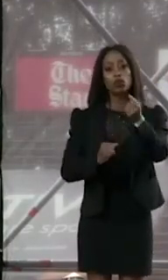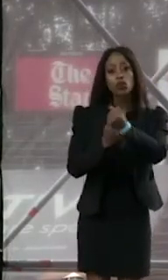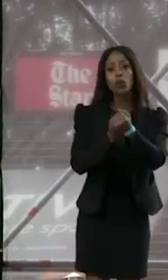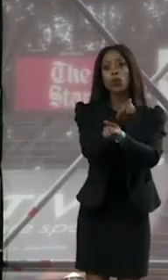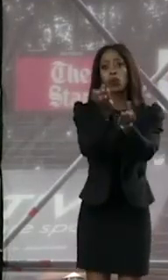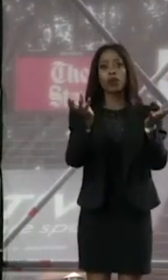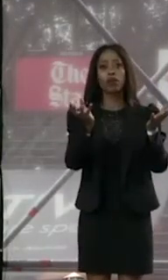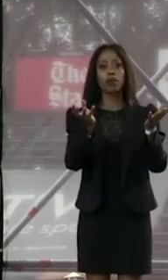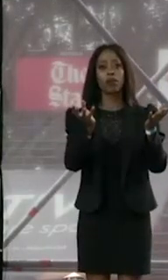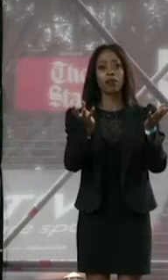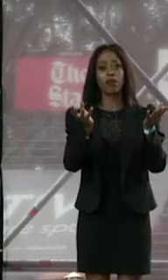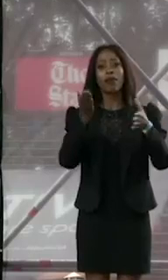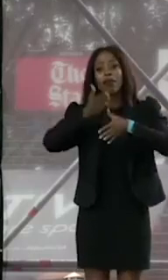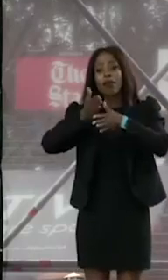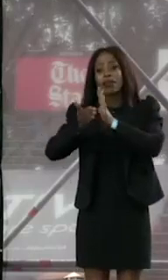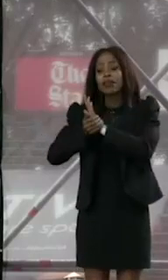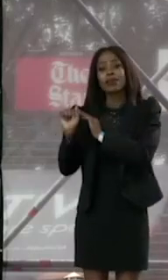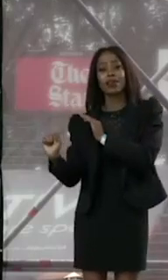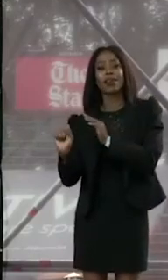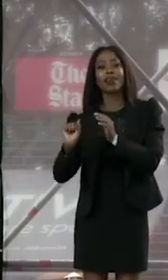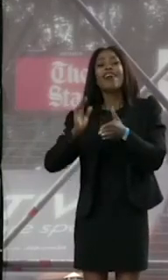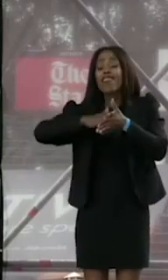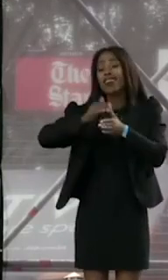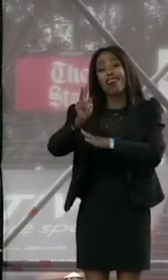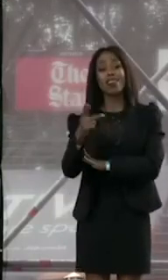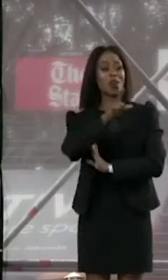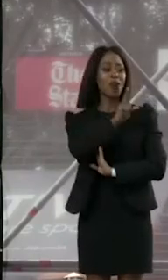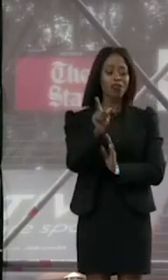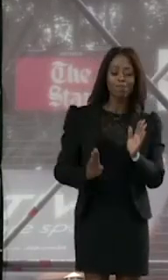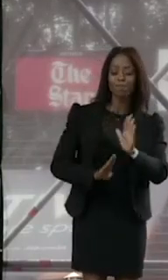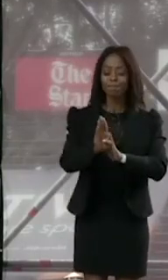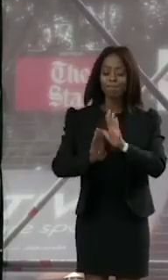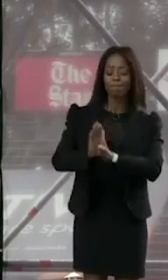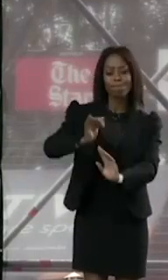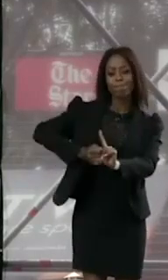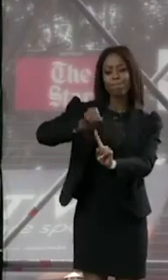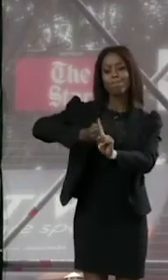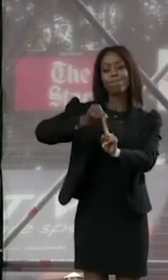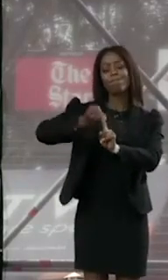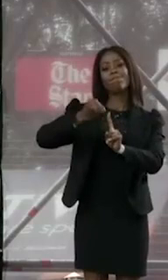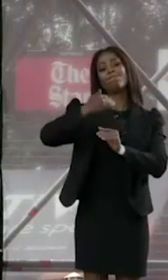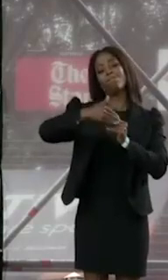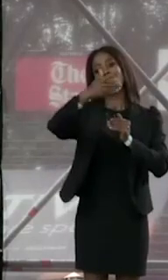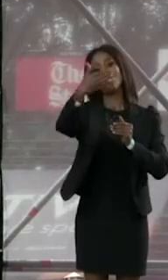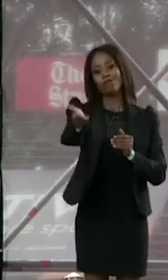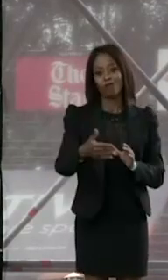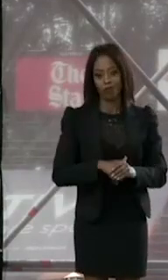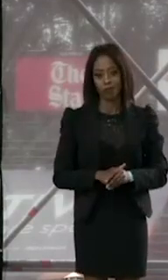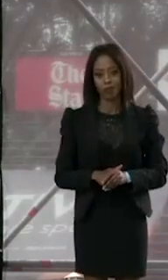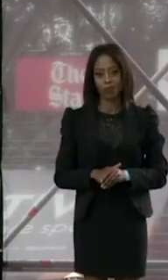you gave him throughout his career, was yet another reason for him to keep pushing every day. And don't get me